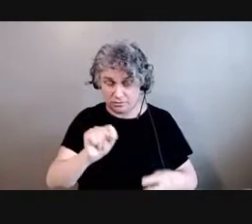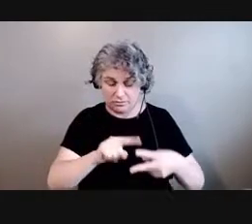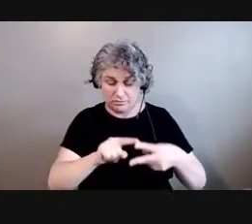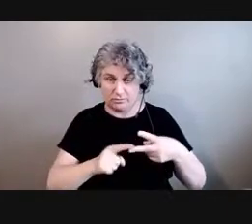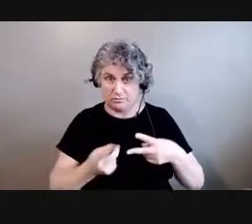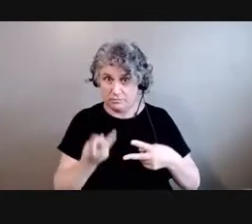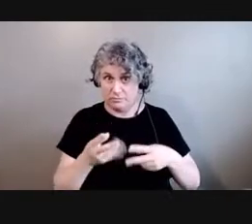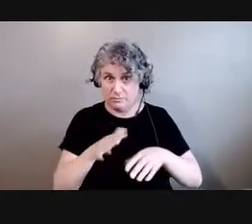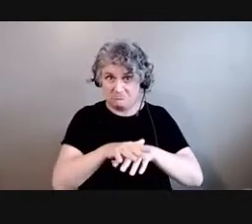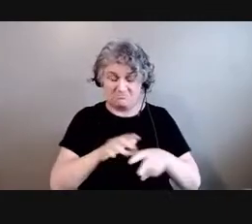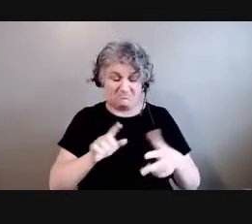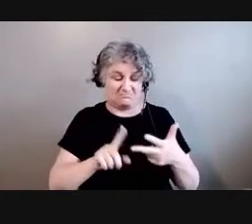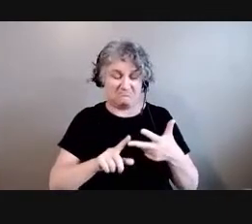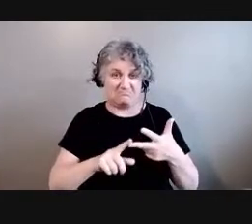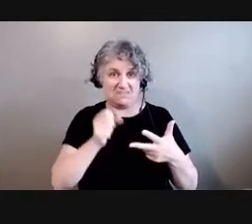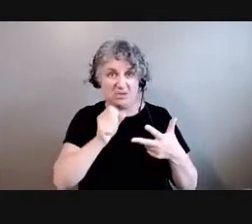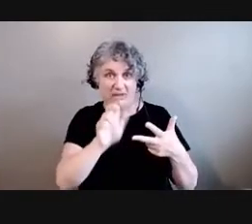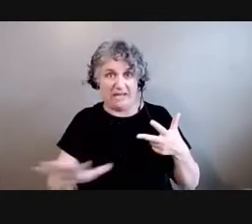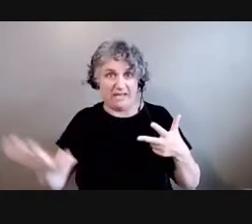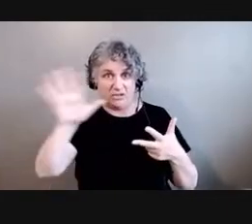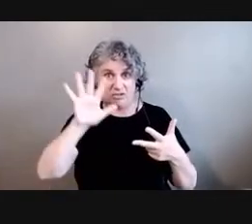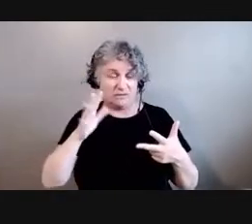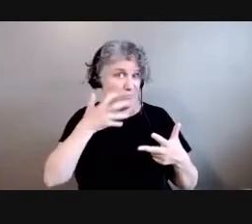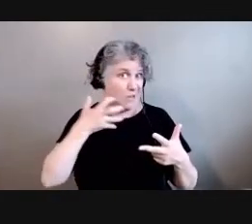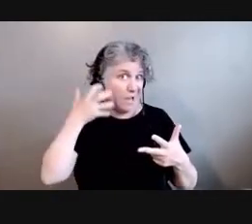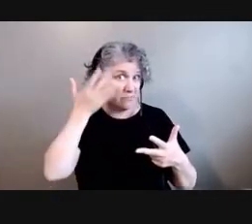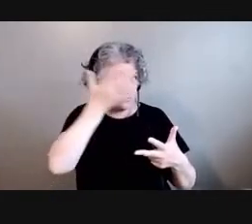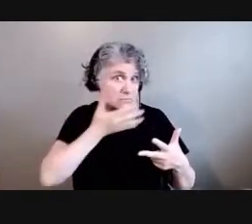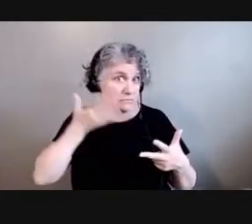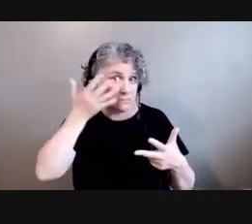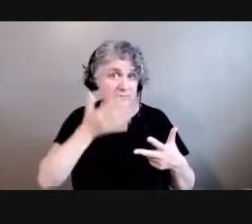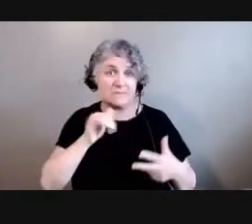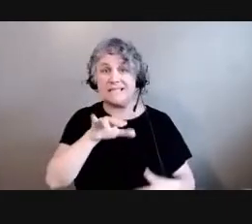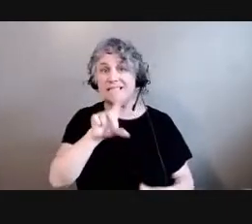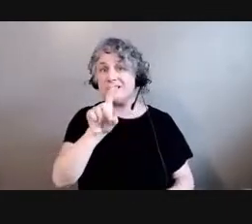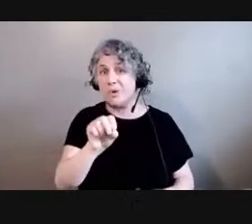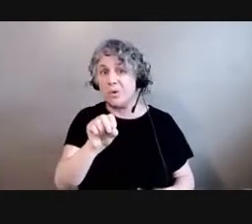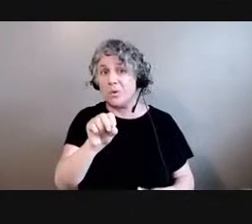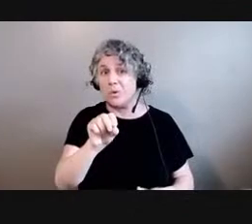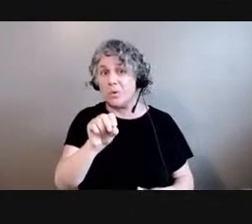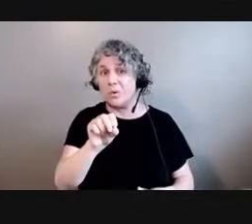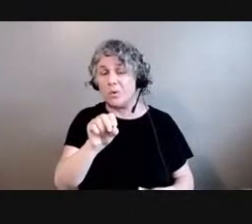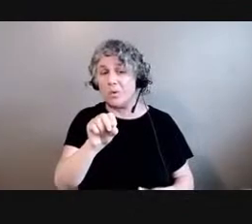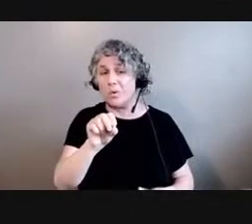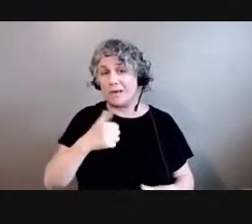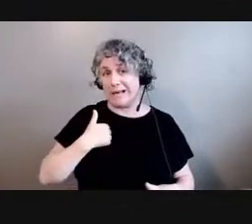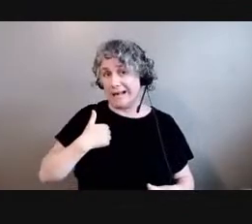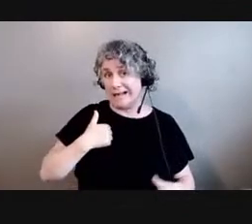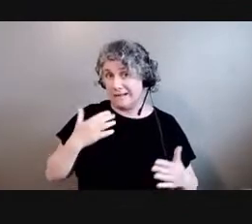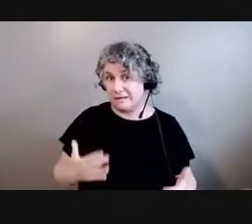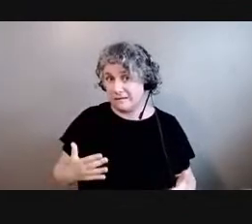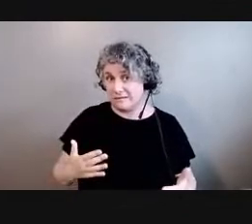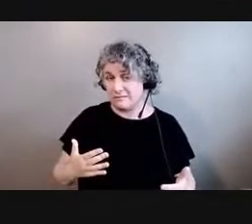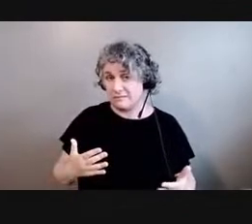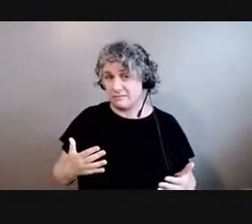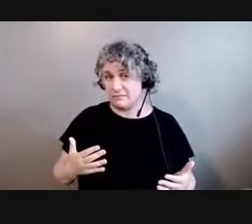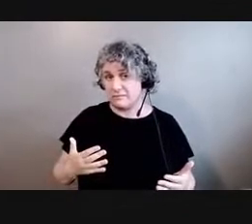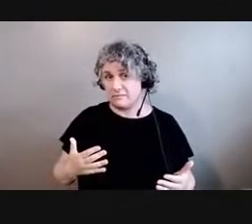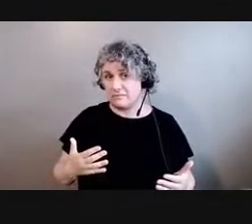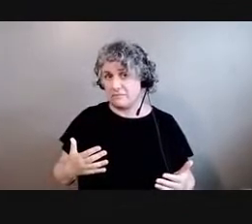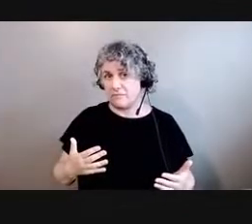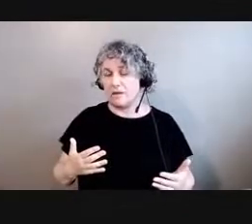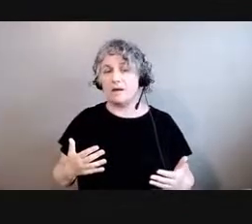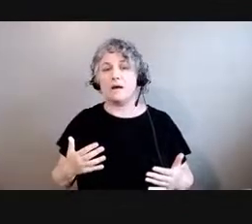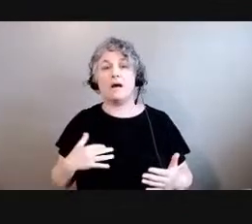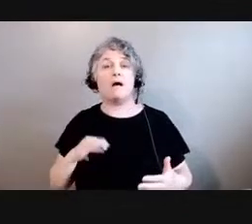also brown. I'm also South Asian. I'm Indo-Caribbean. I'm a first-generation Canadian, right? But the thing is that once I say I'm blind, everything else